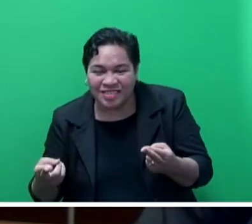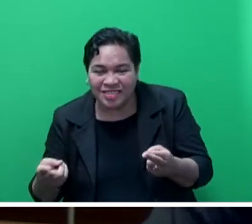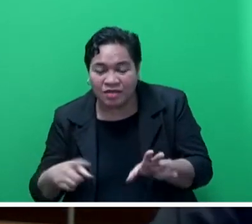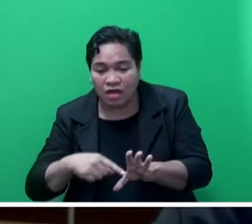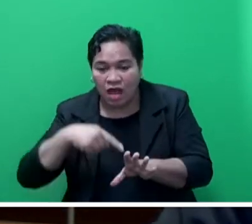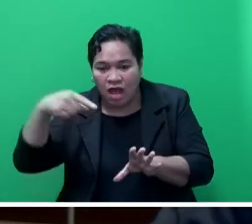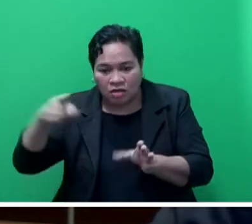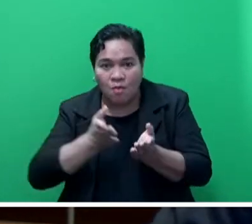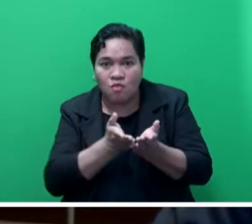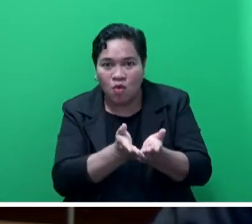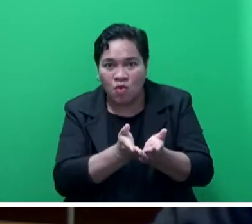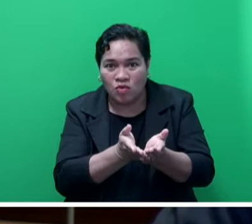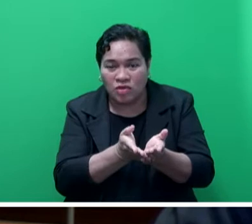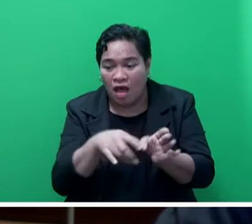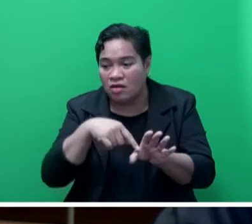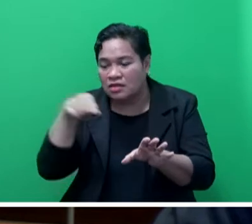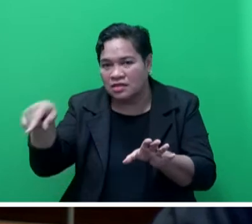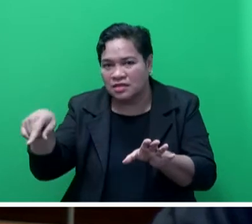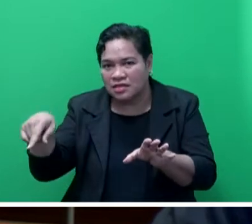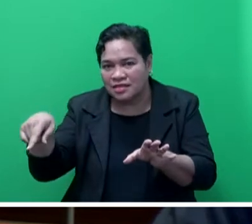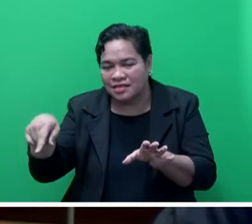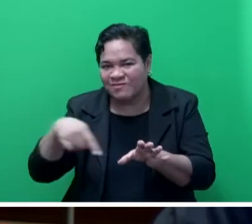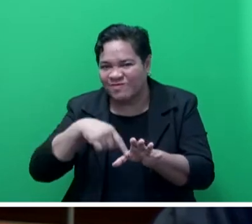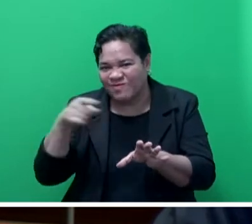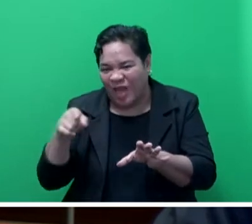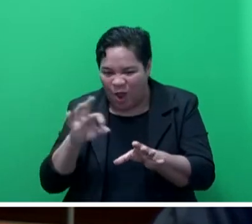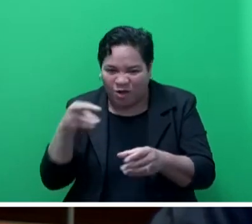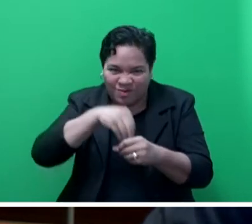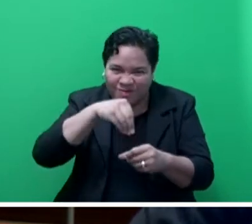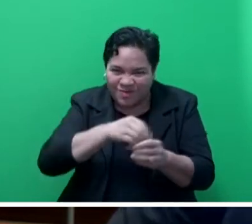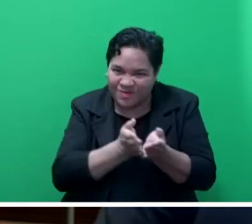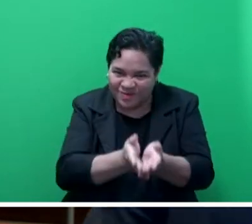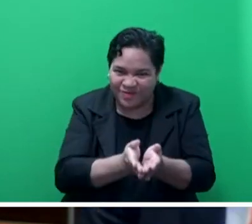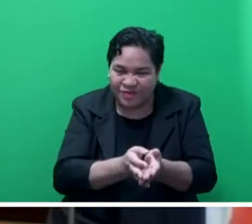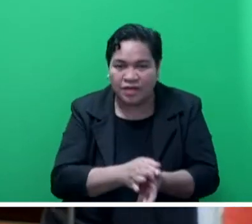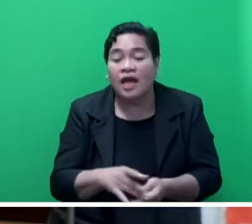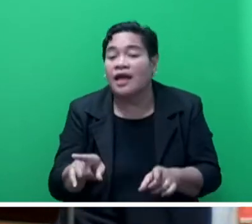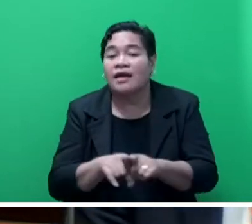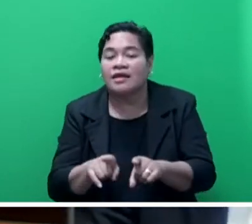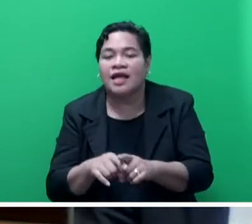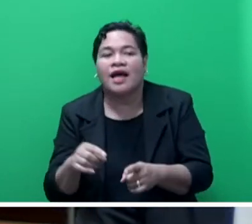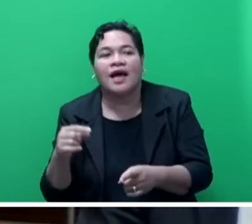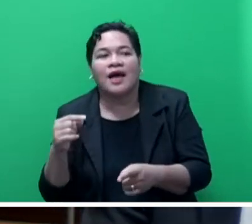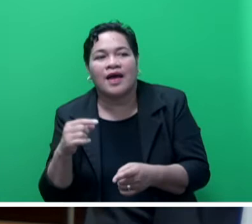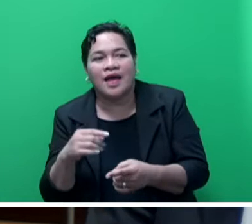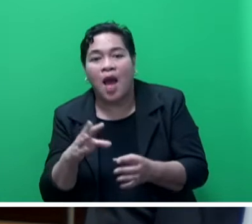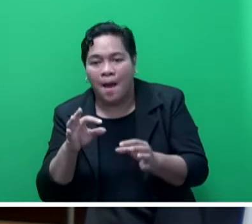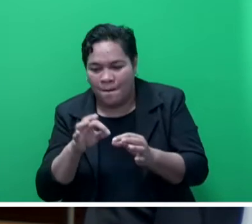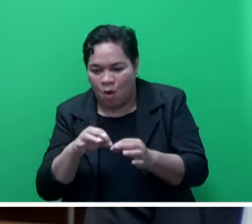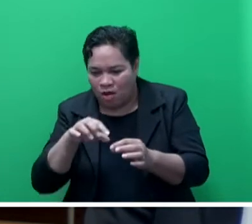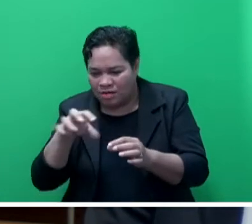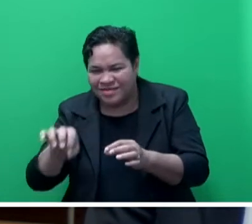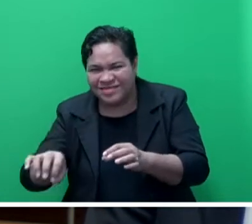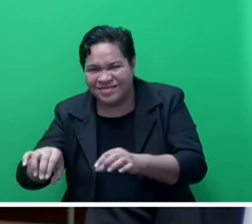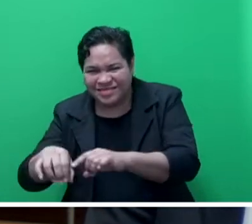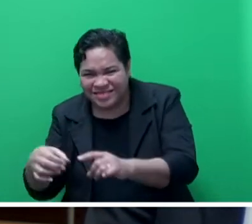actual vessel. The devices are external to vessels, sir. ATONs, they include the buoys that everybody would see, the beacons that we see,